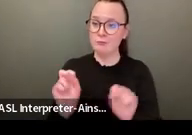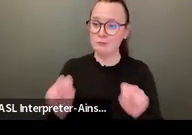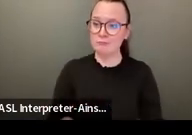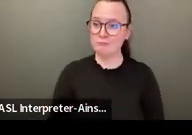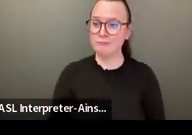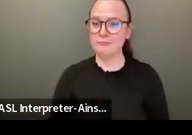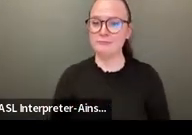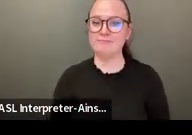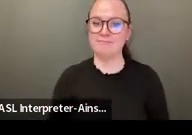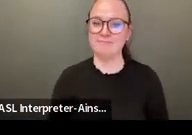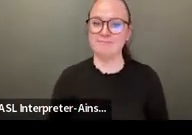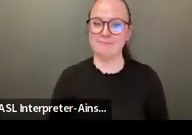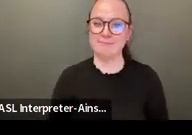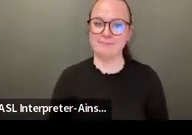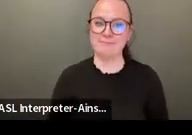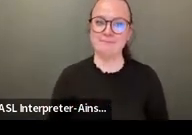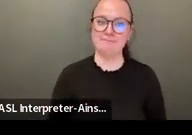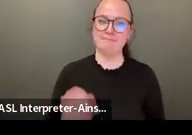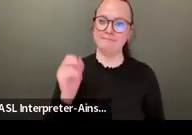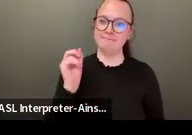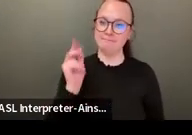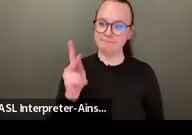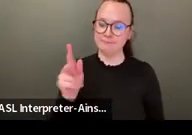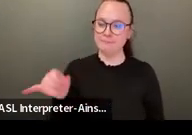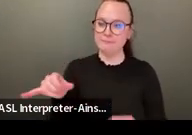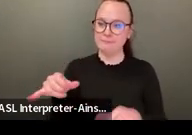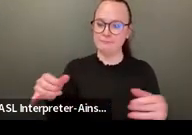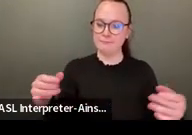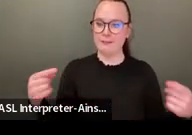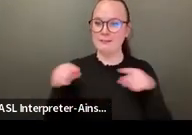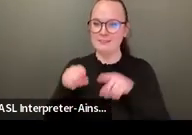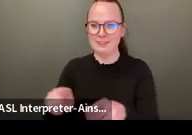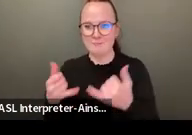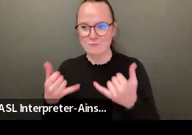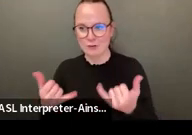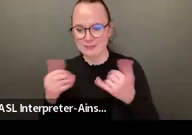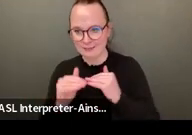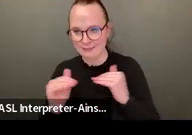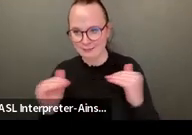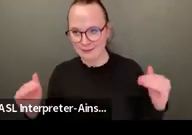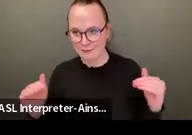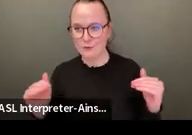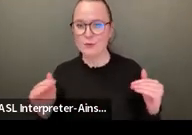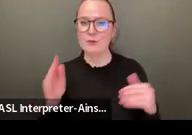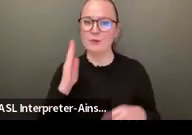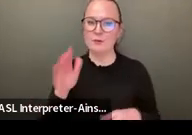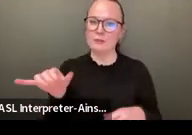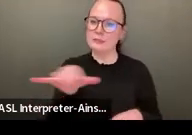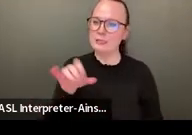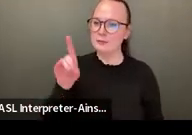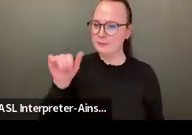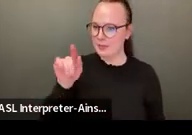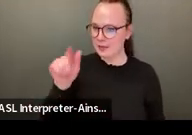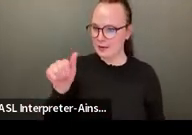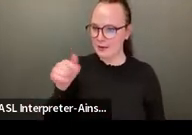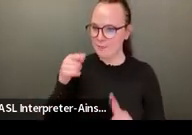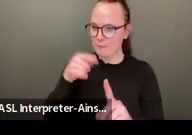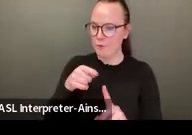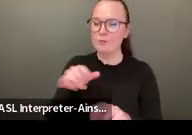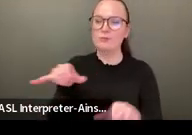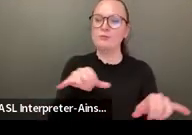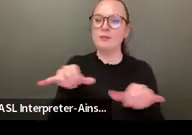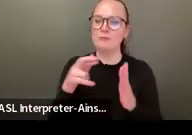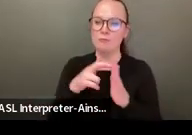All right, so just like present level, we're using the same data point. So it's going to have the same rules, right? You